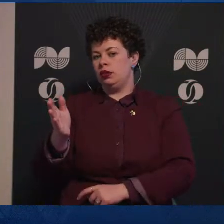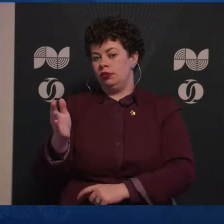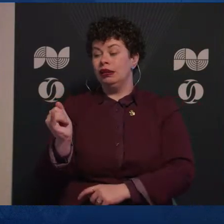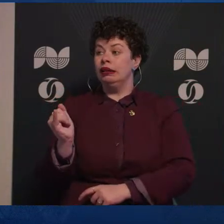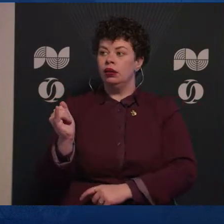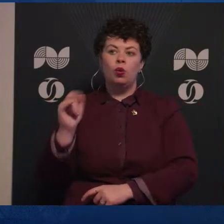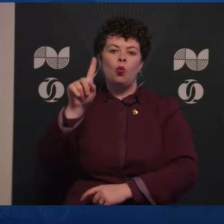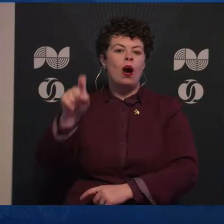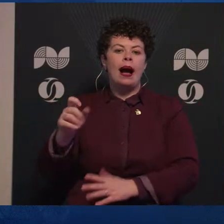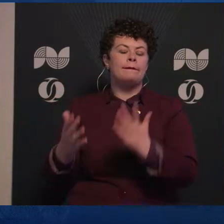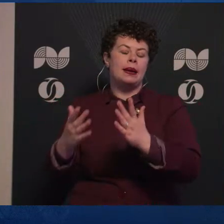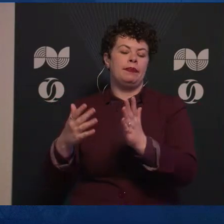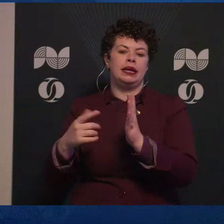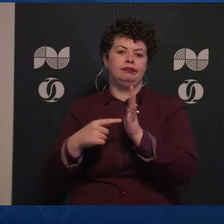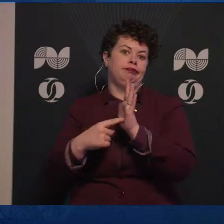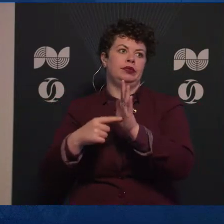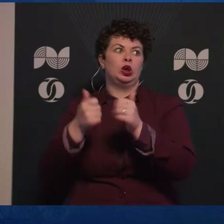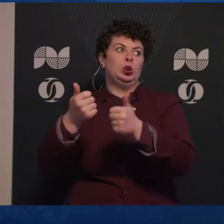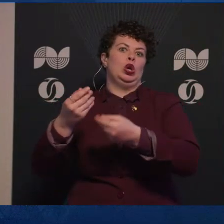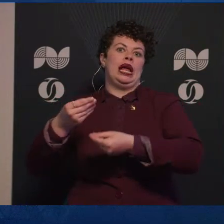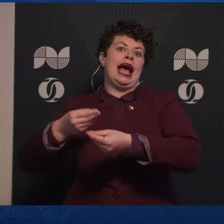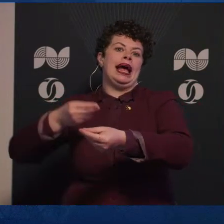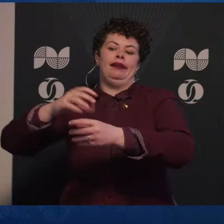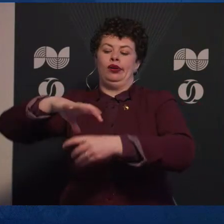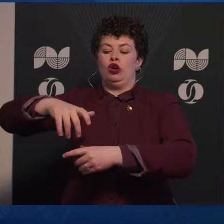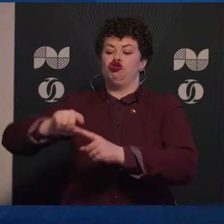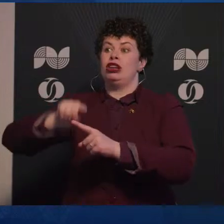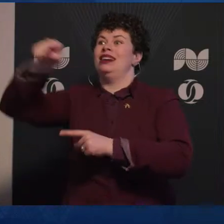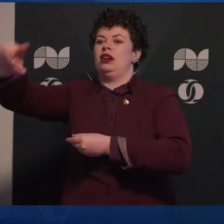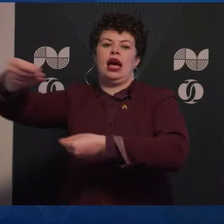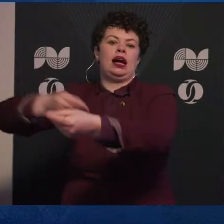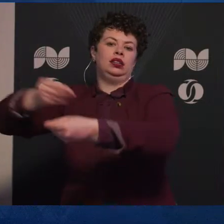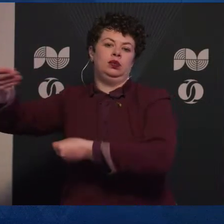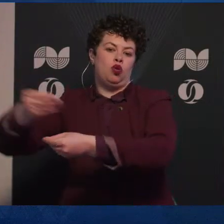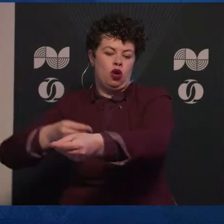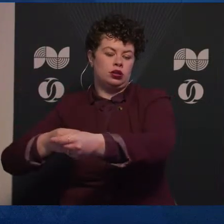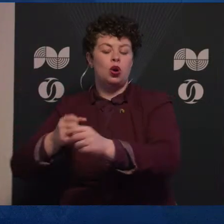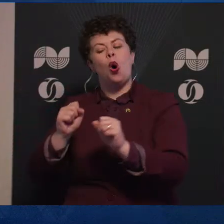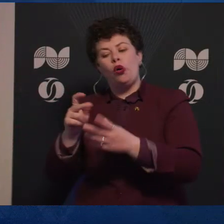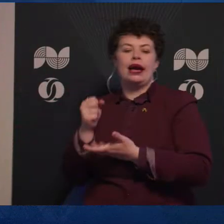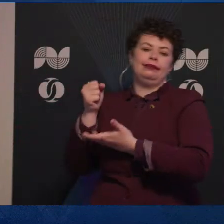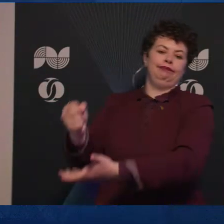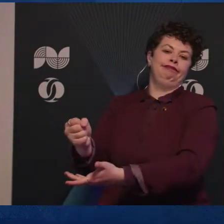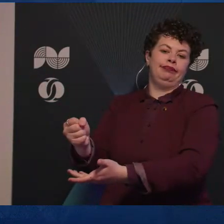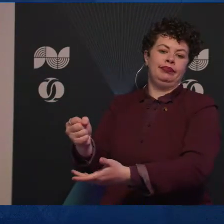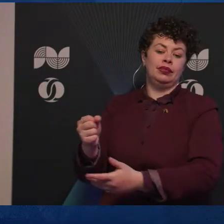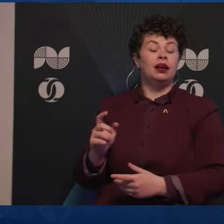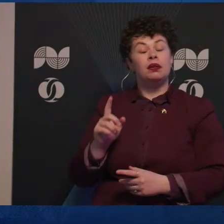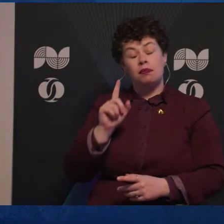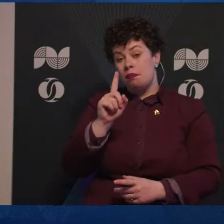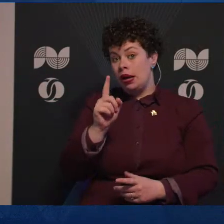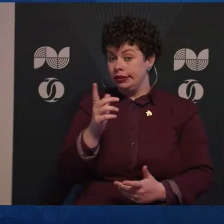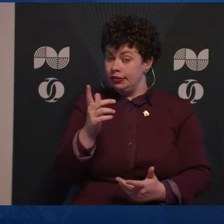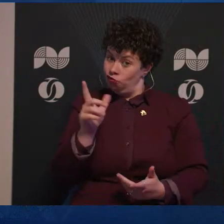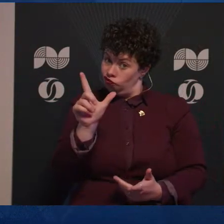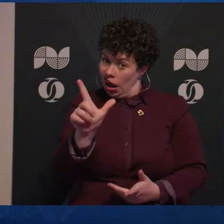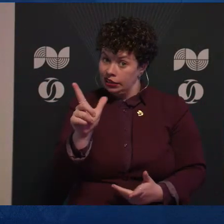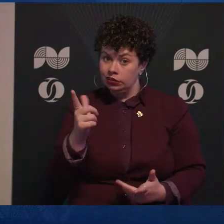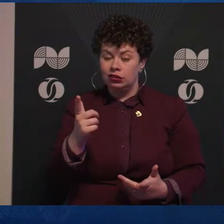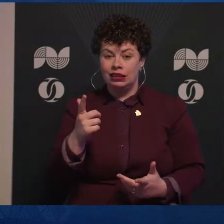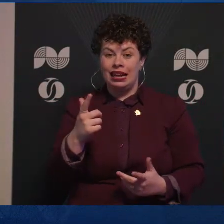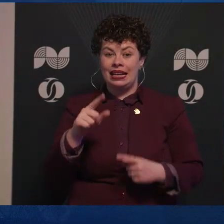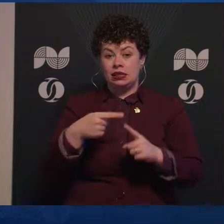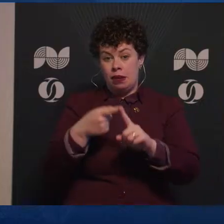has a demonstration effect on exporting or something like that. But indeed, sometimes these things high intention, and